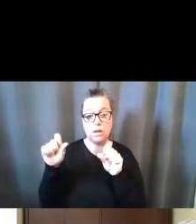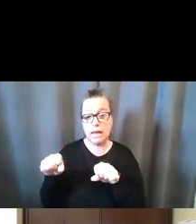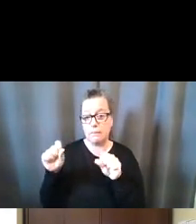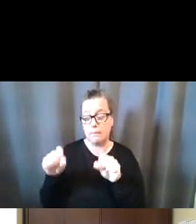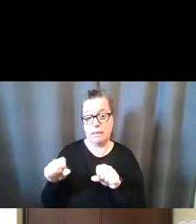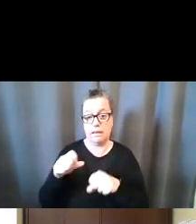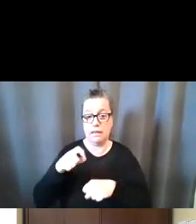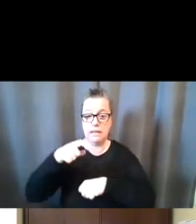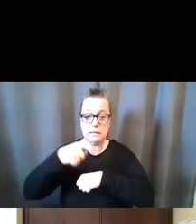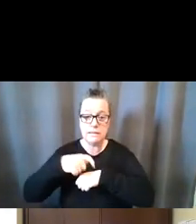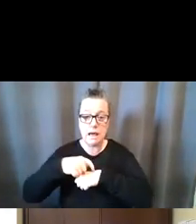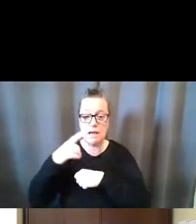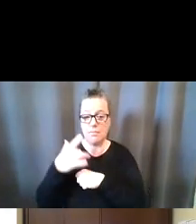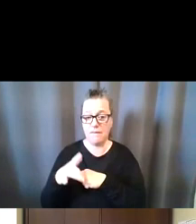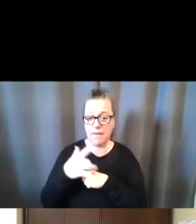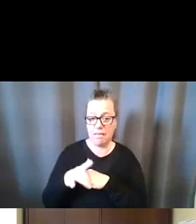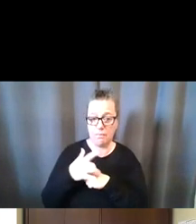capability, time available.